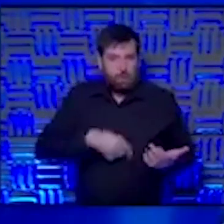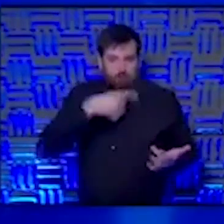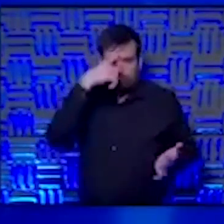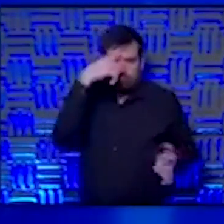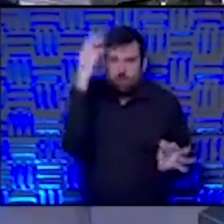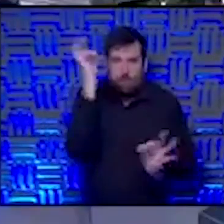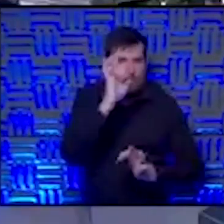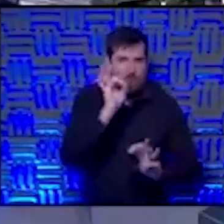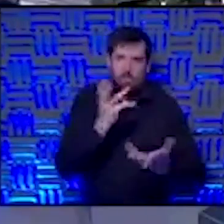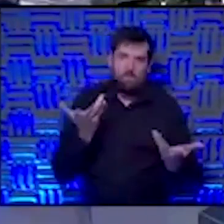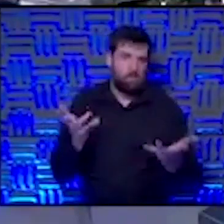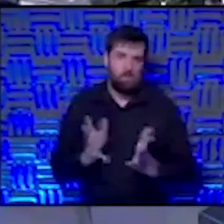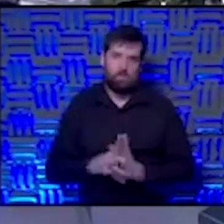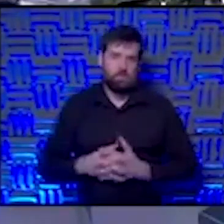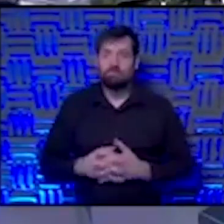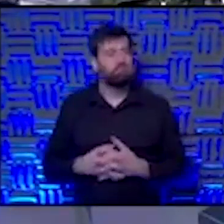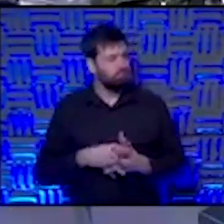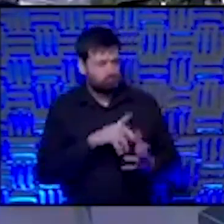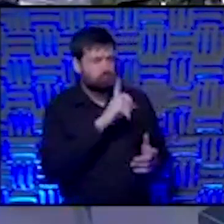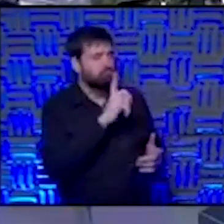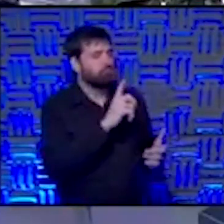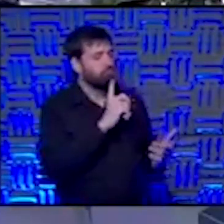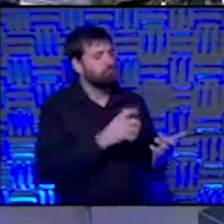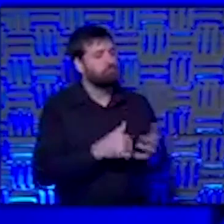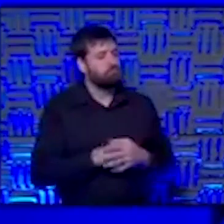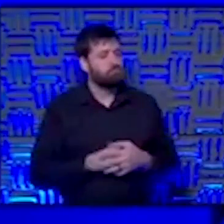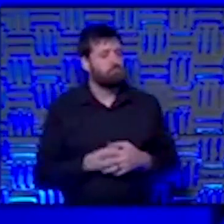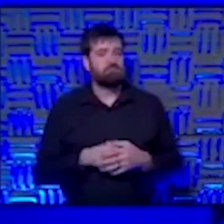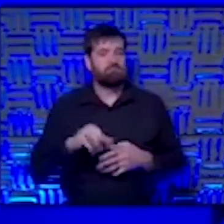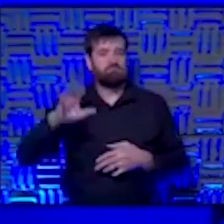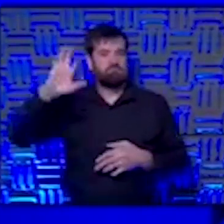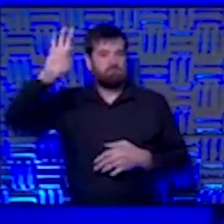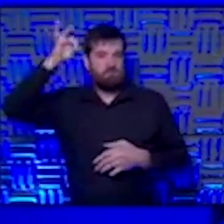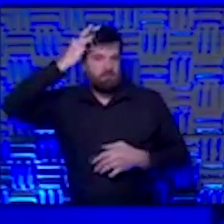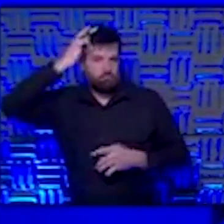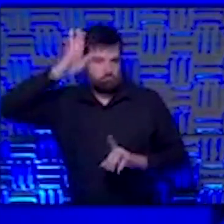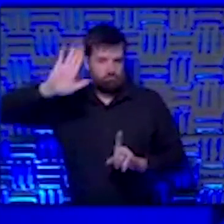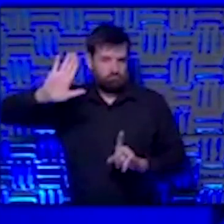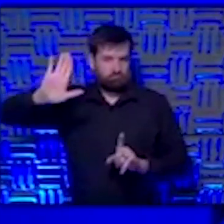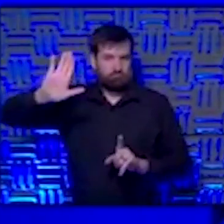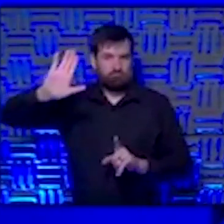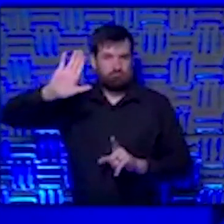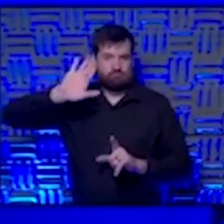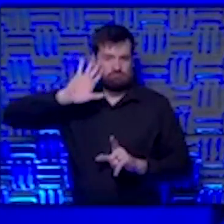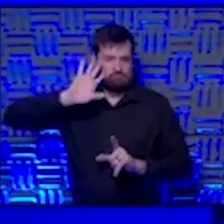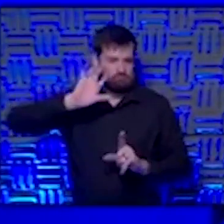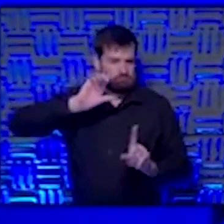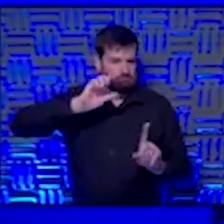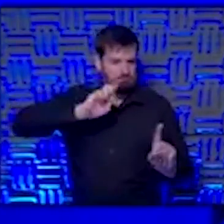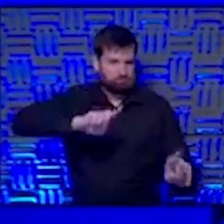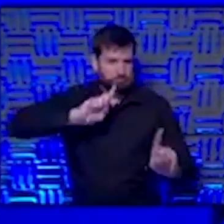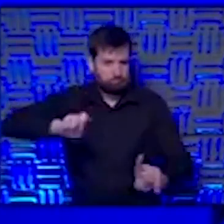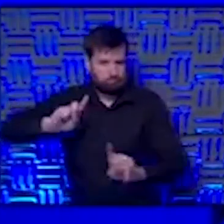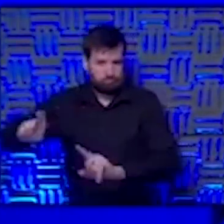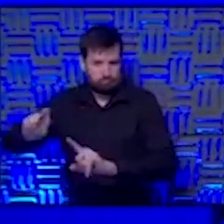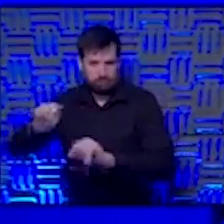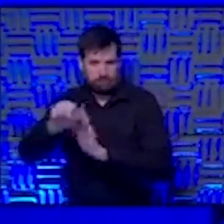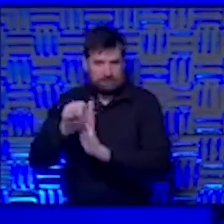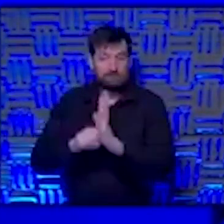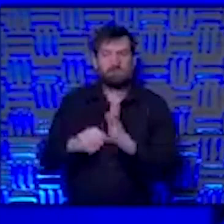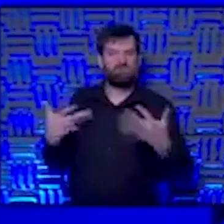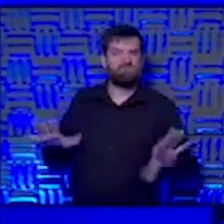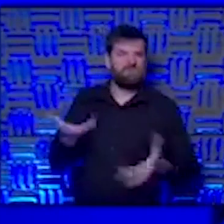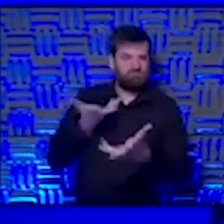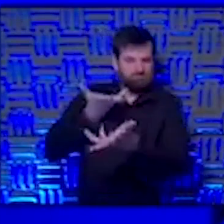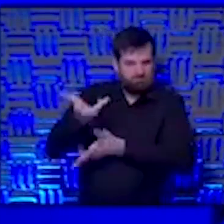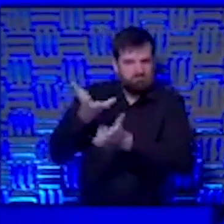early on. No. And, certainly the federal government goes down to the states. The state, we do work with the state. We've had